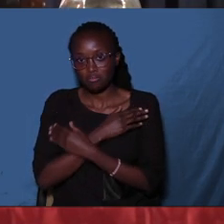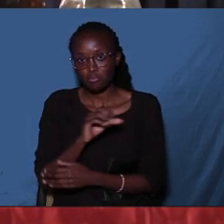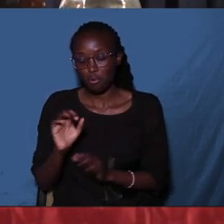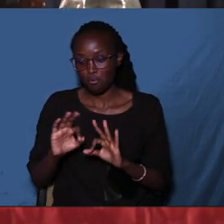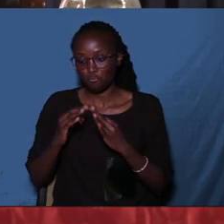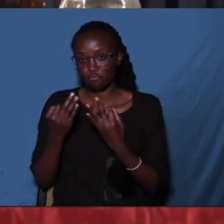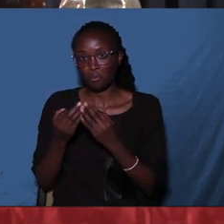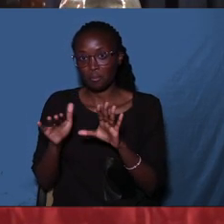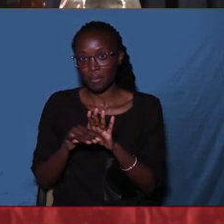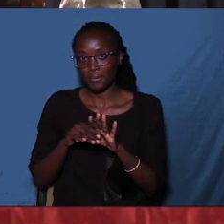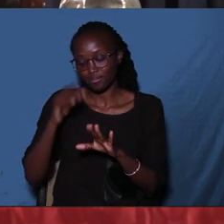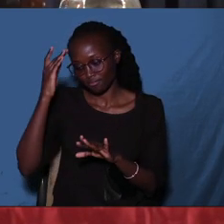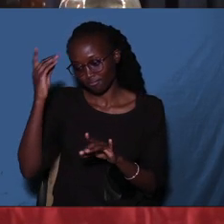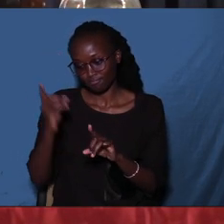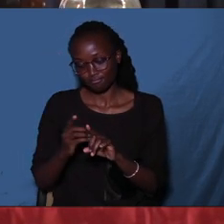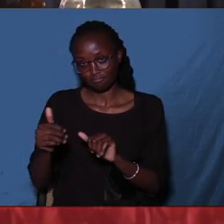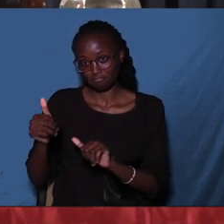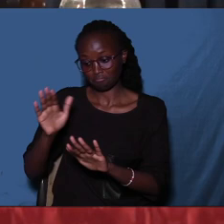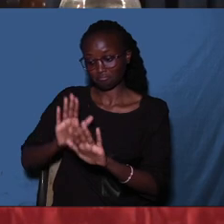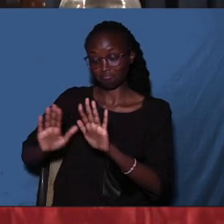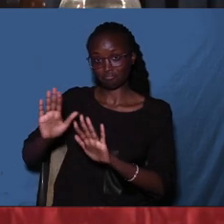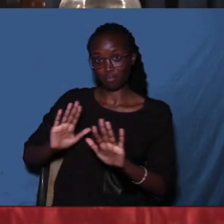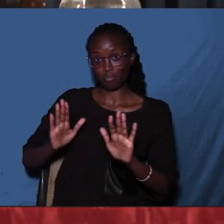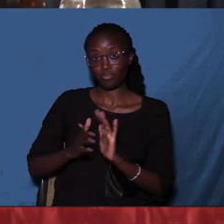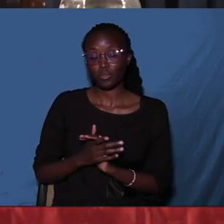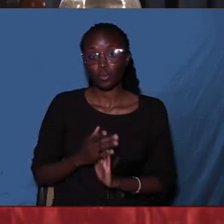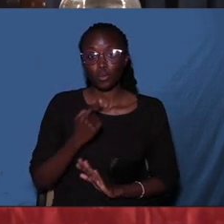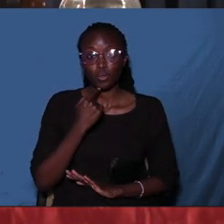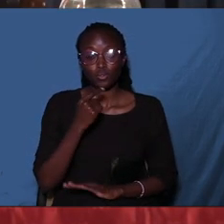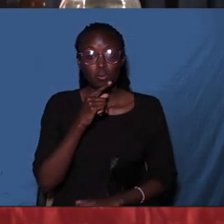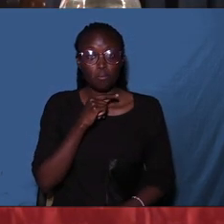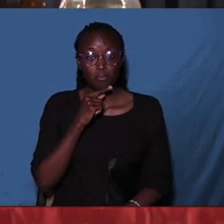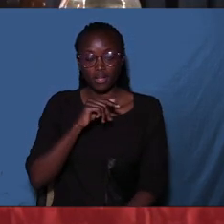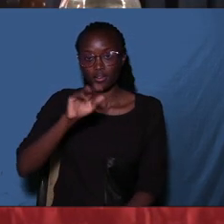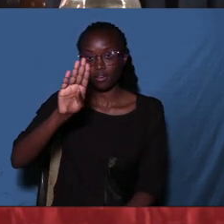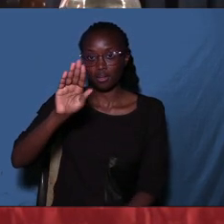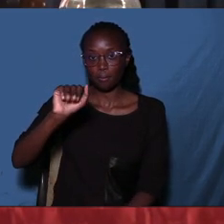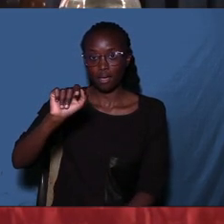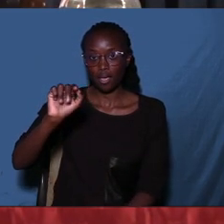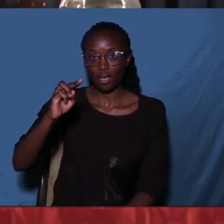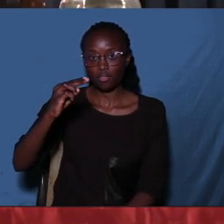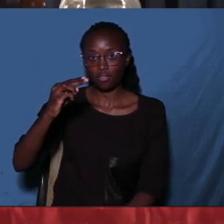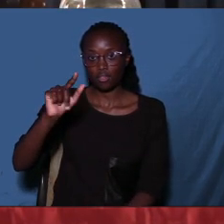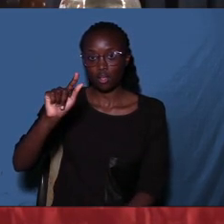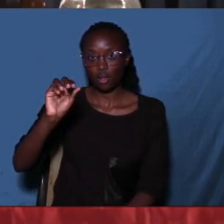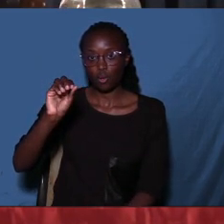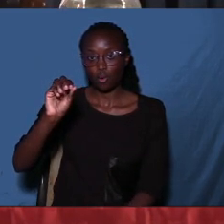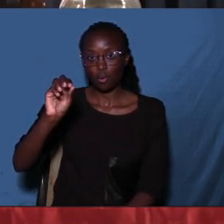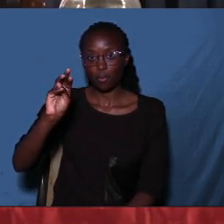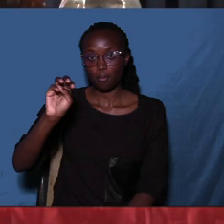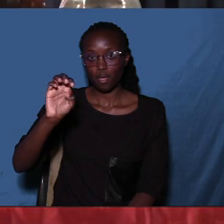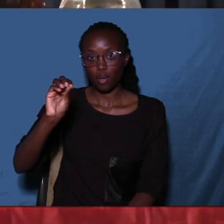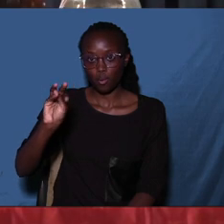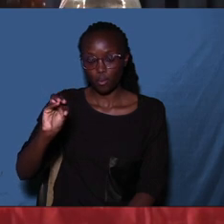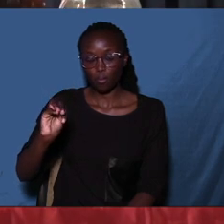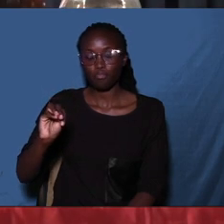Bartholomew, whom today we are commemorating him, that's the kind of life that he died, and he was one of the 12 disciples